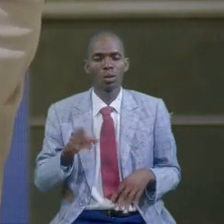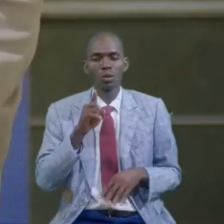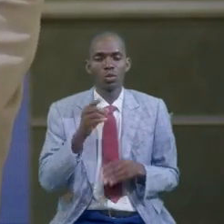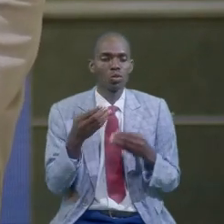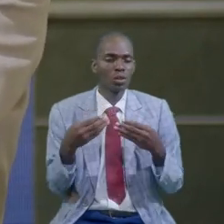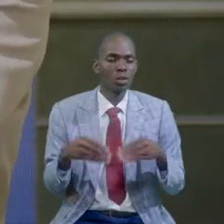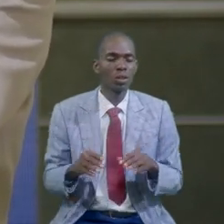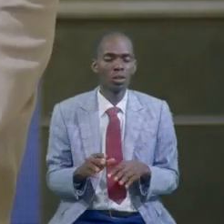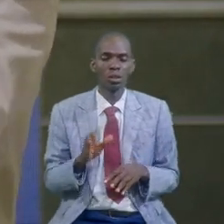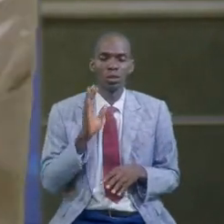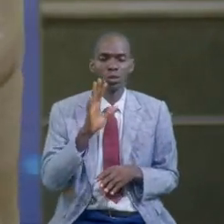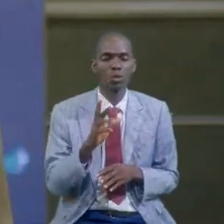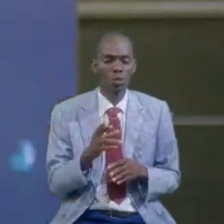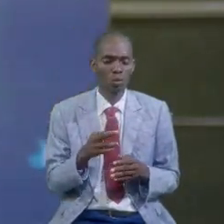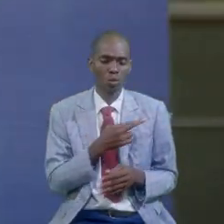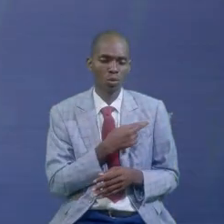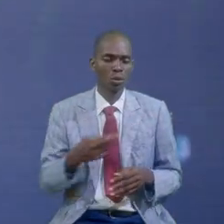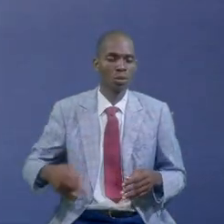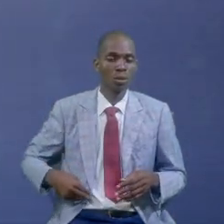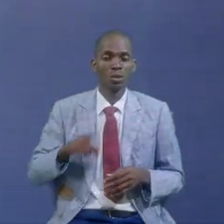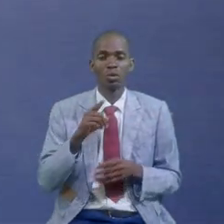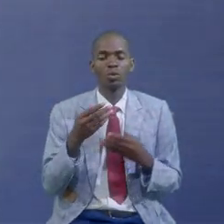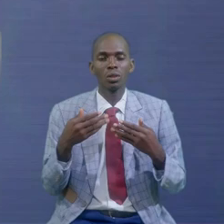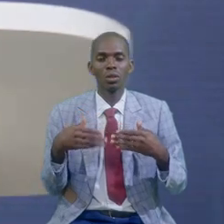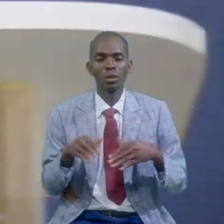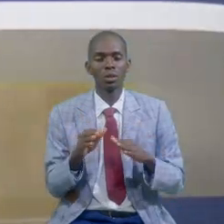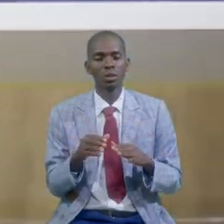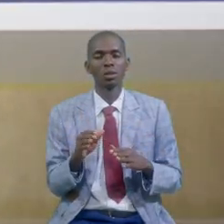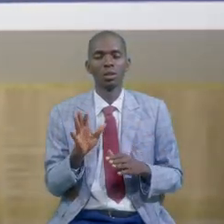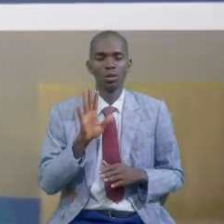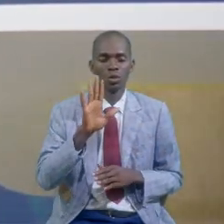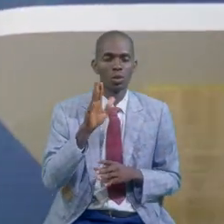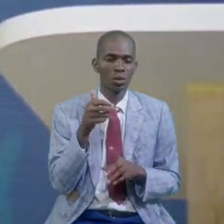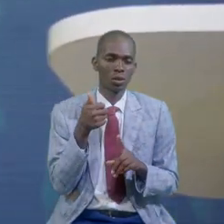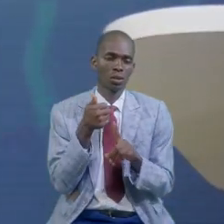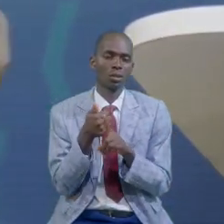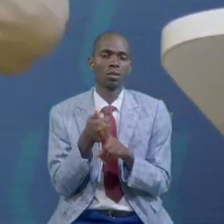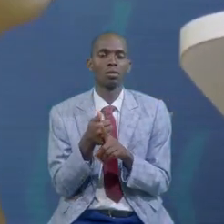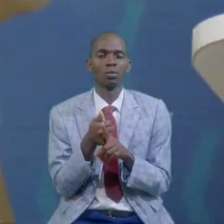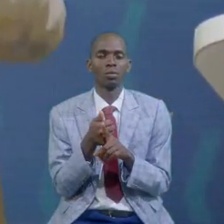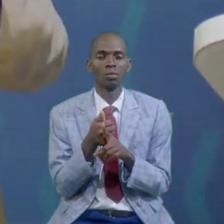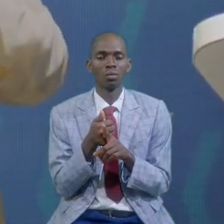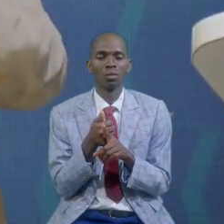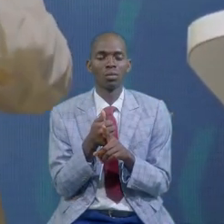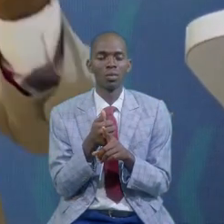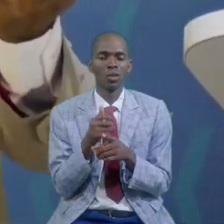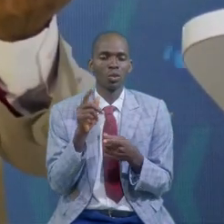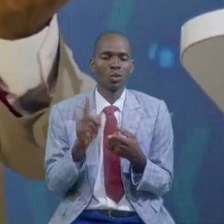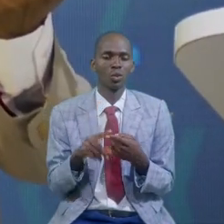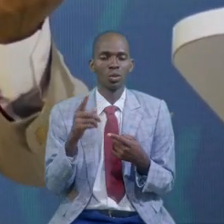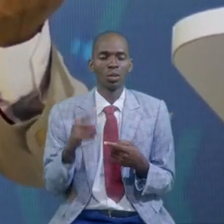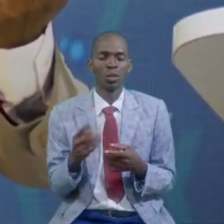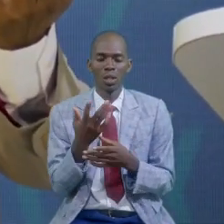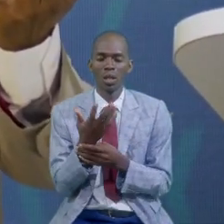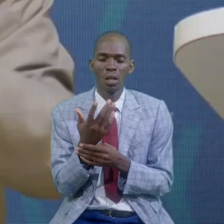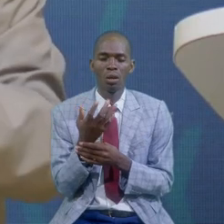your royalty, your cell, your cell, into the hands of